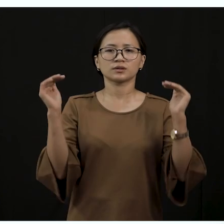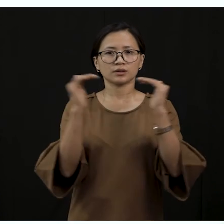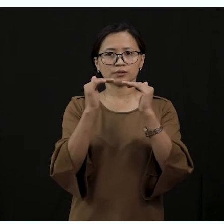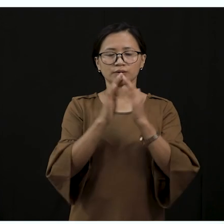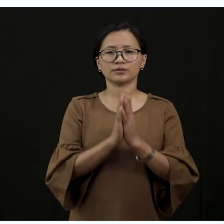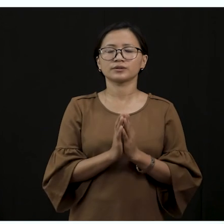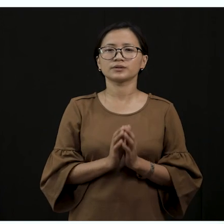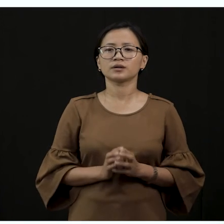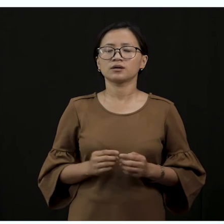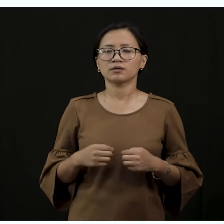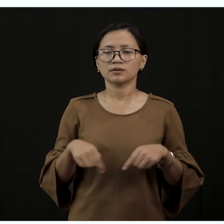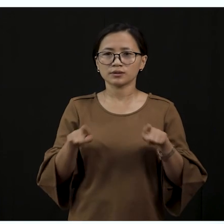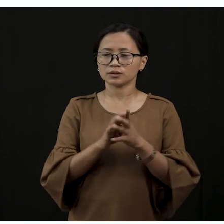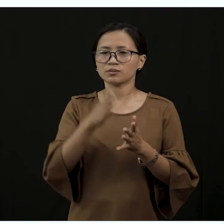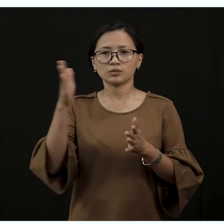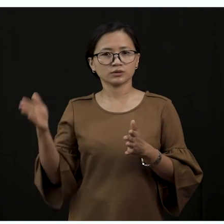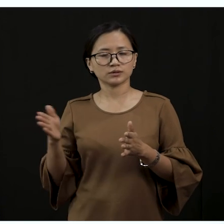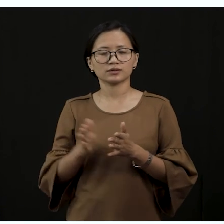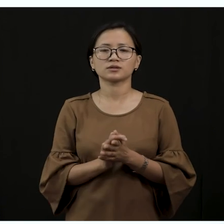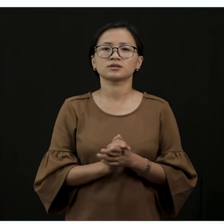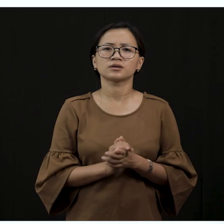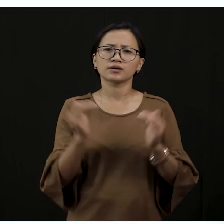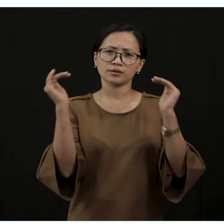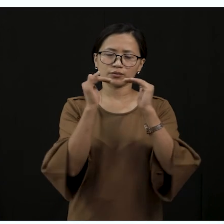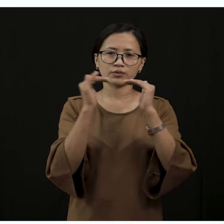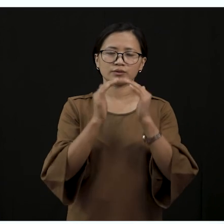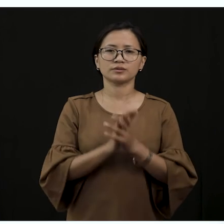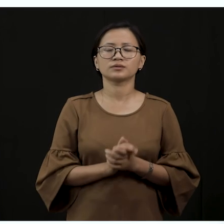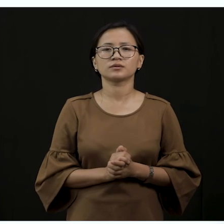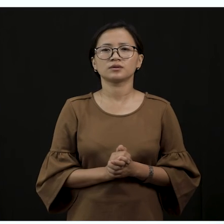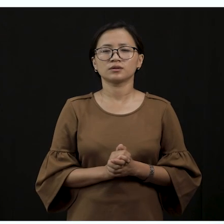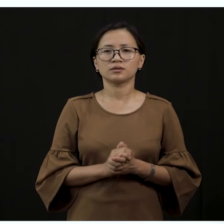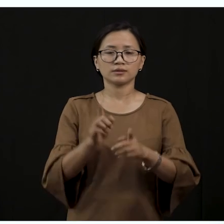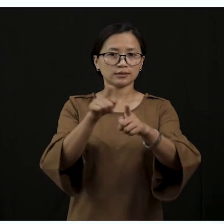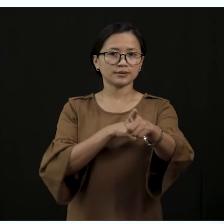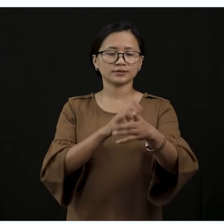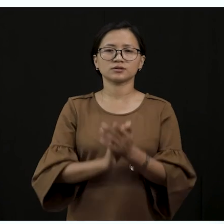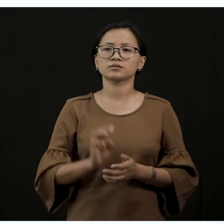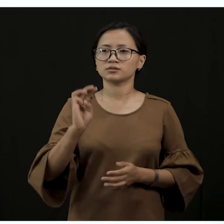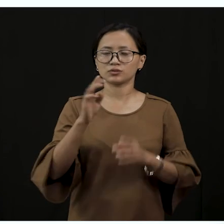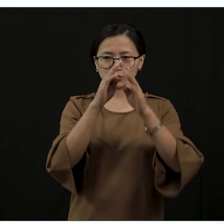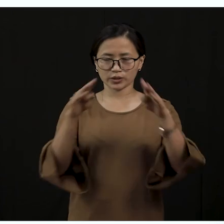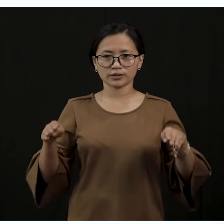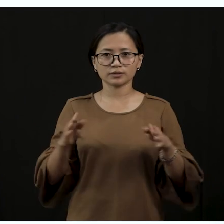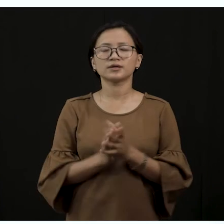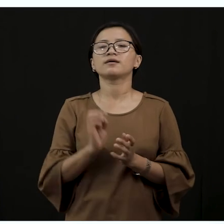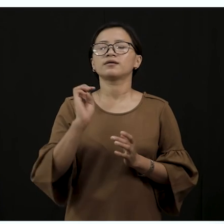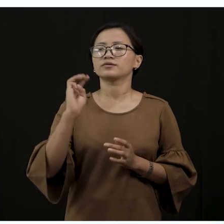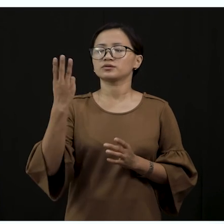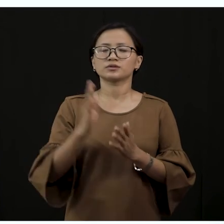in length. Rectangle, opposite sides are equal in length. Triangle, having 3 sides,